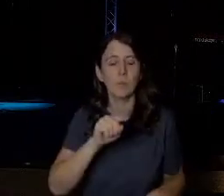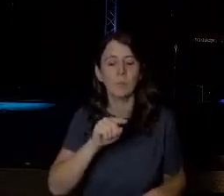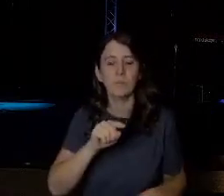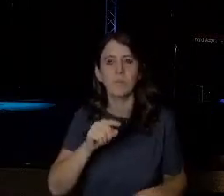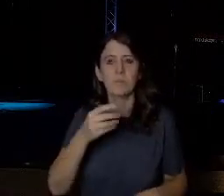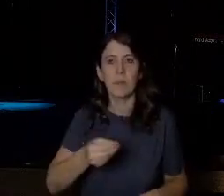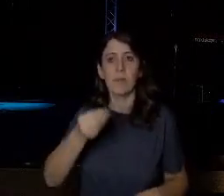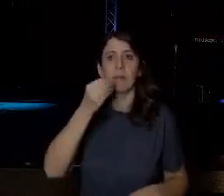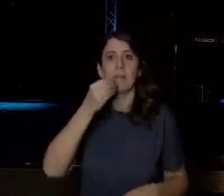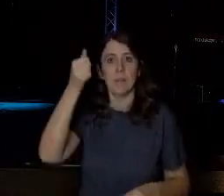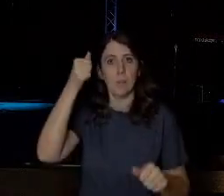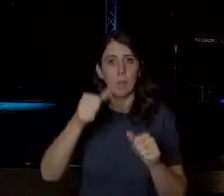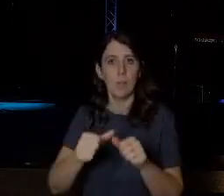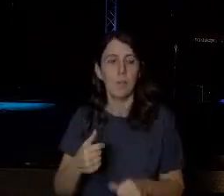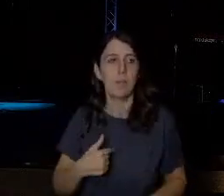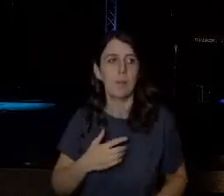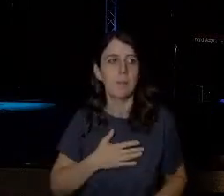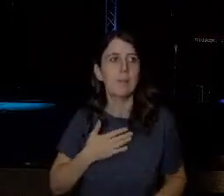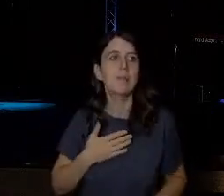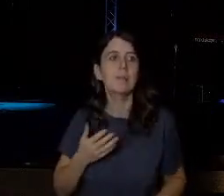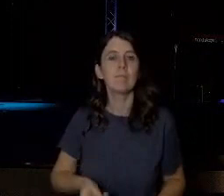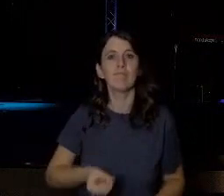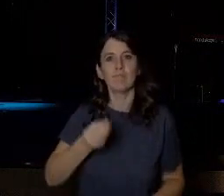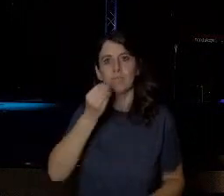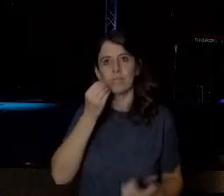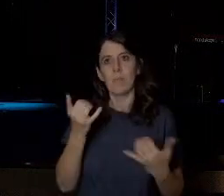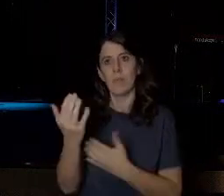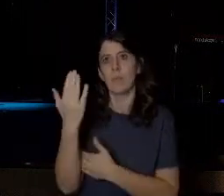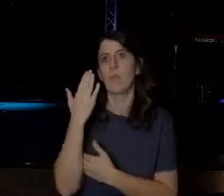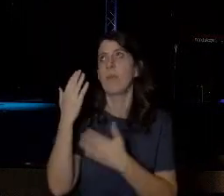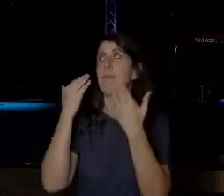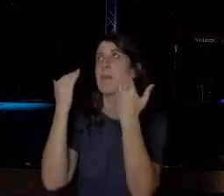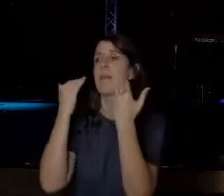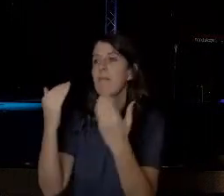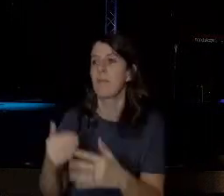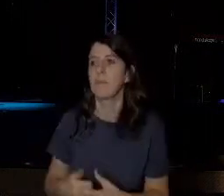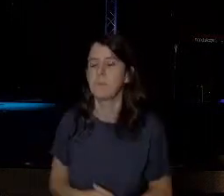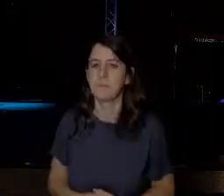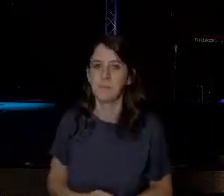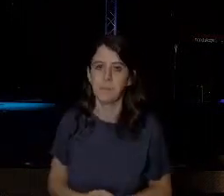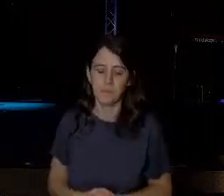me." Would you receive the bread this morning and be thankful?